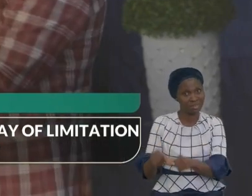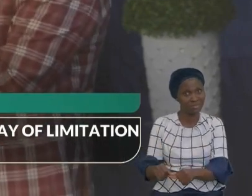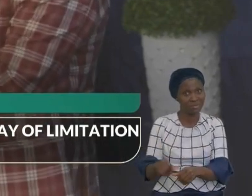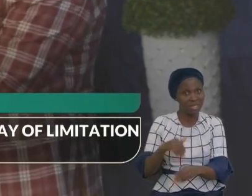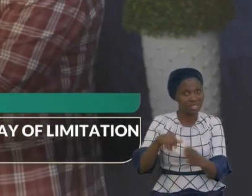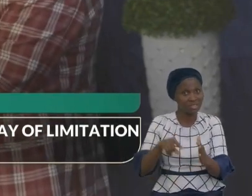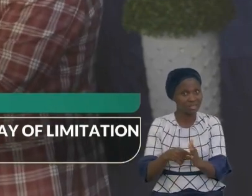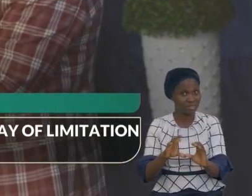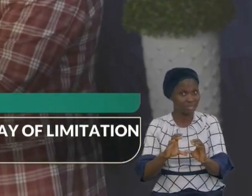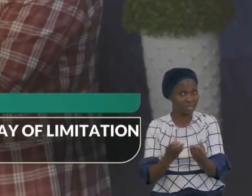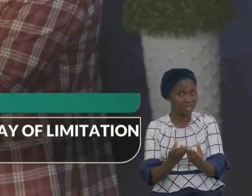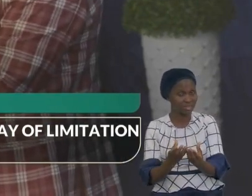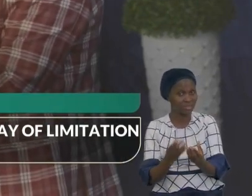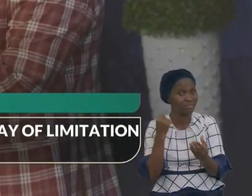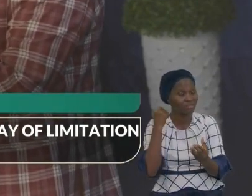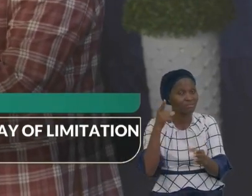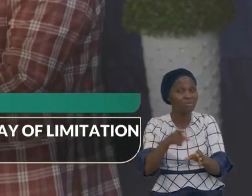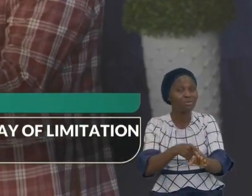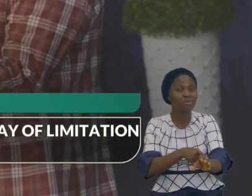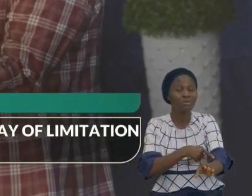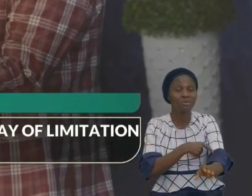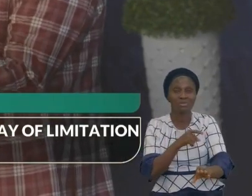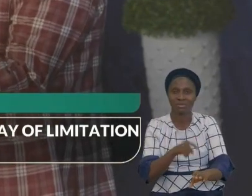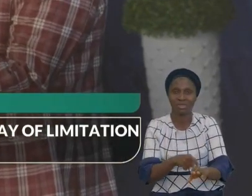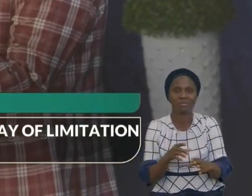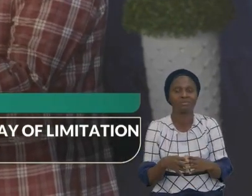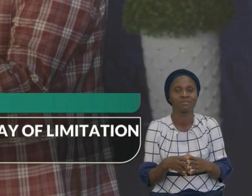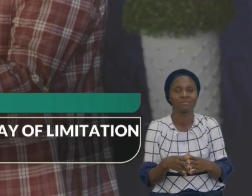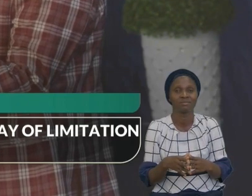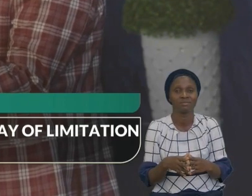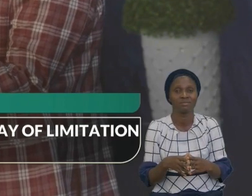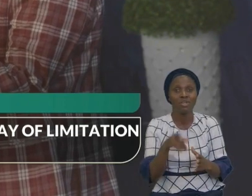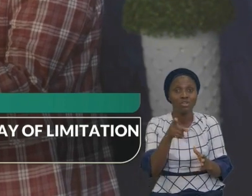You have remained at this same level long time.